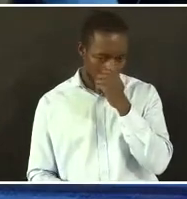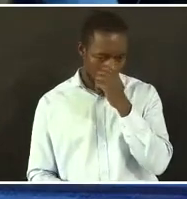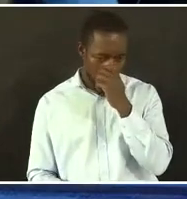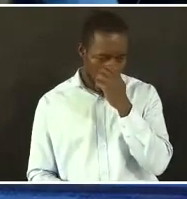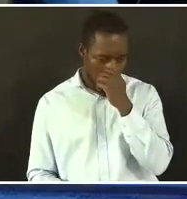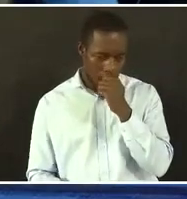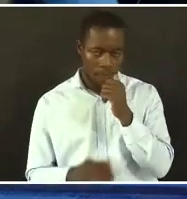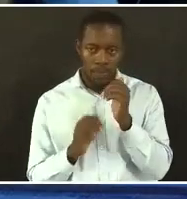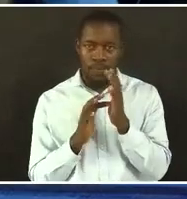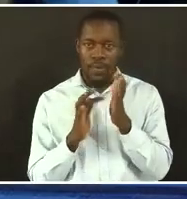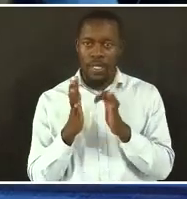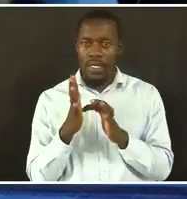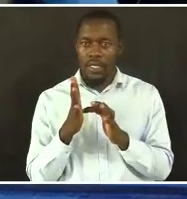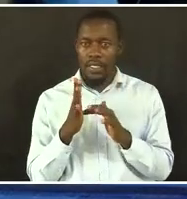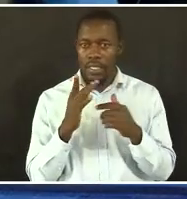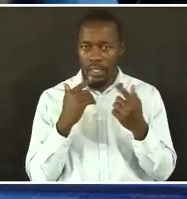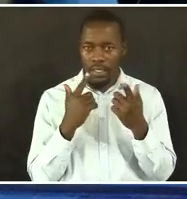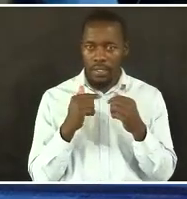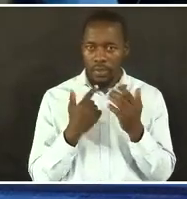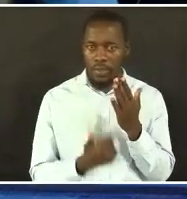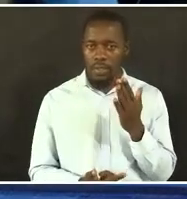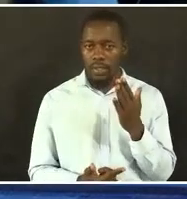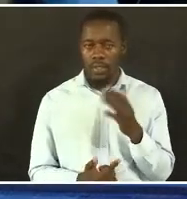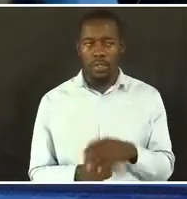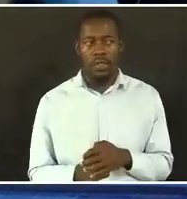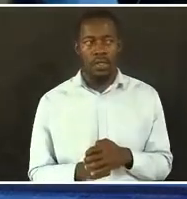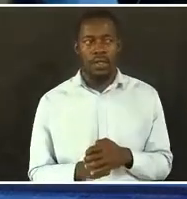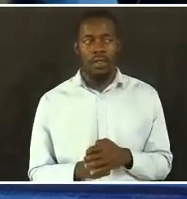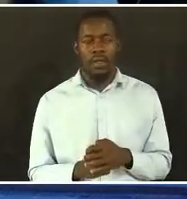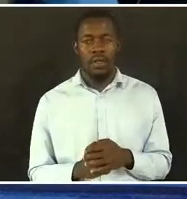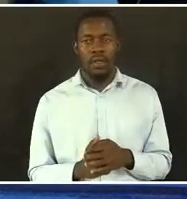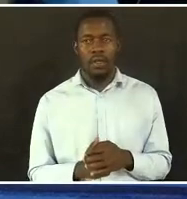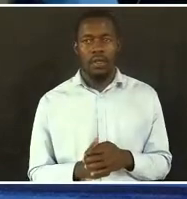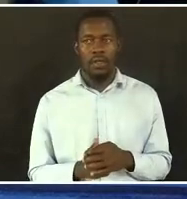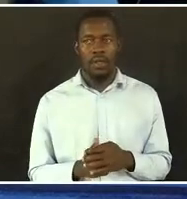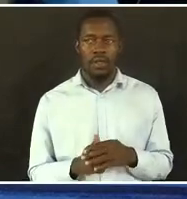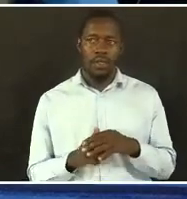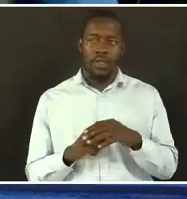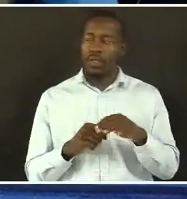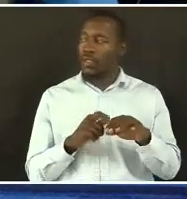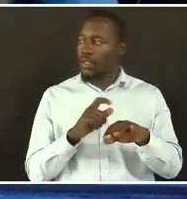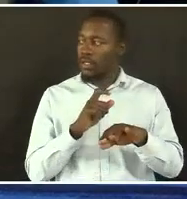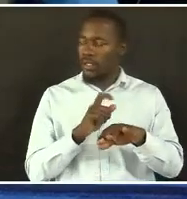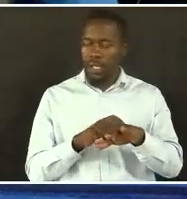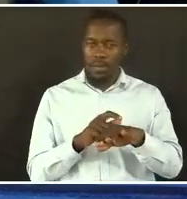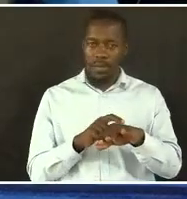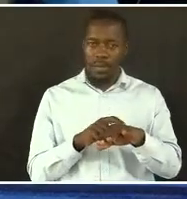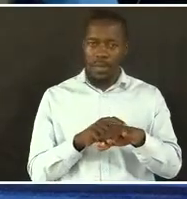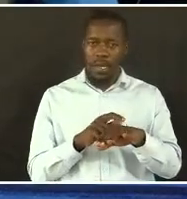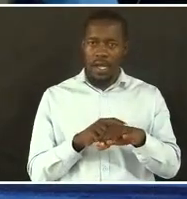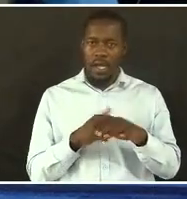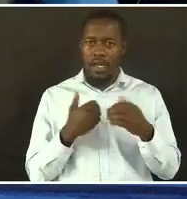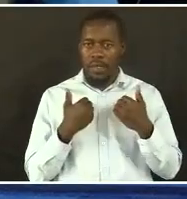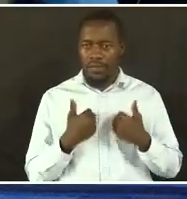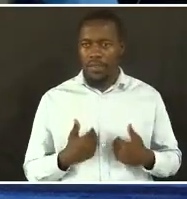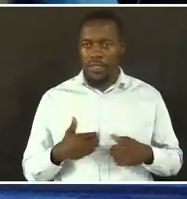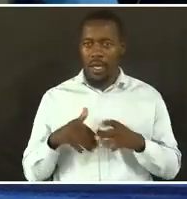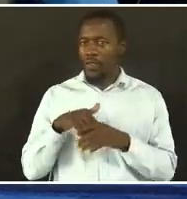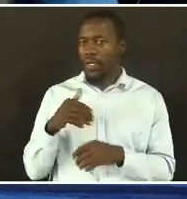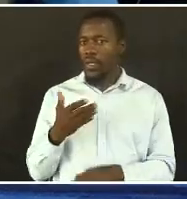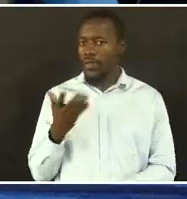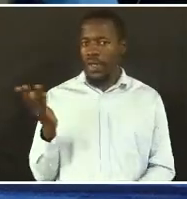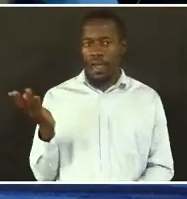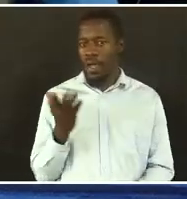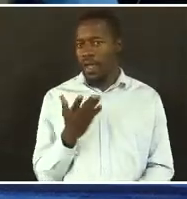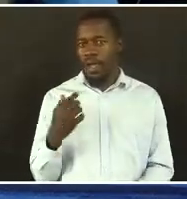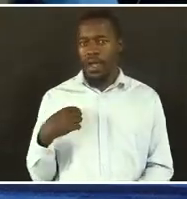here? That when someone is outside there, is naked, he's talking about the